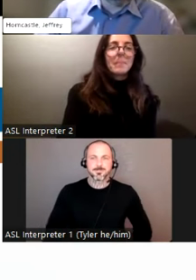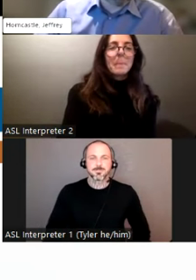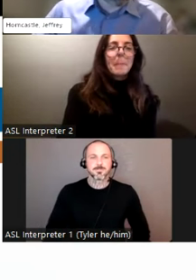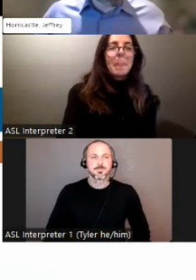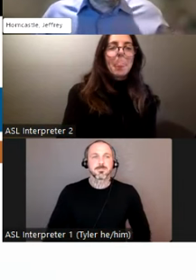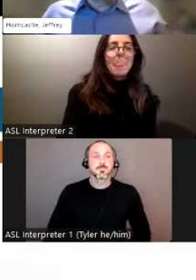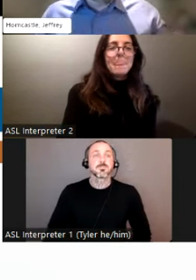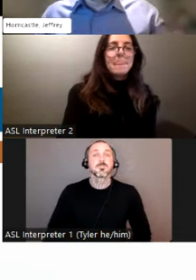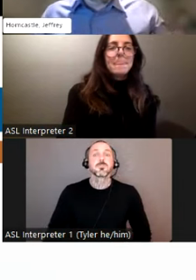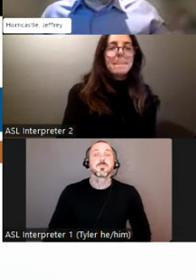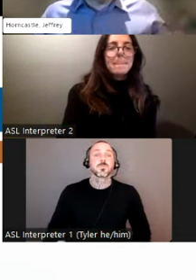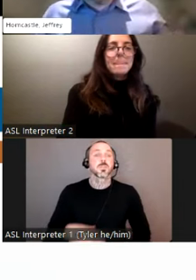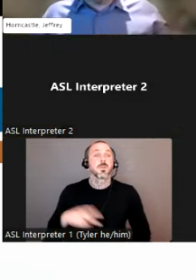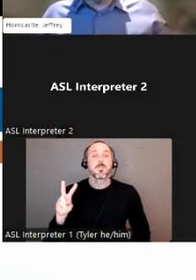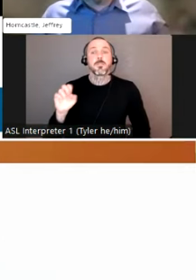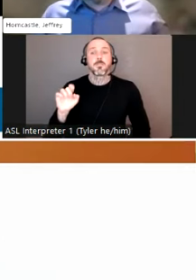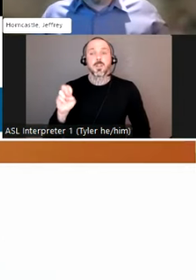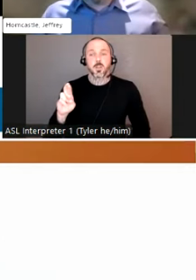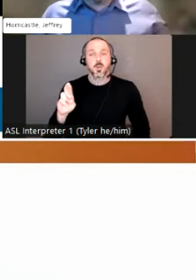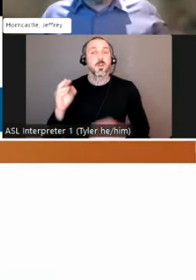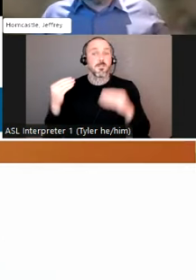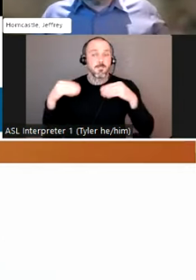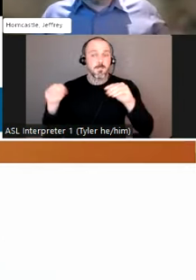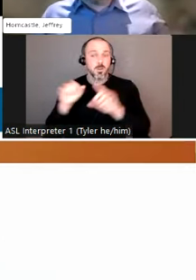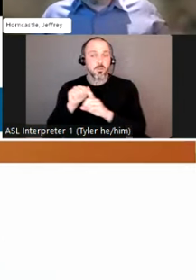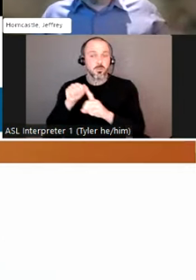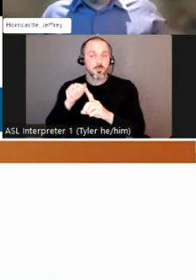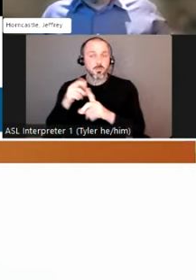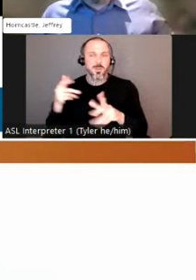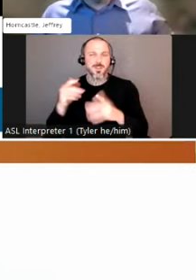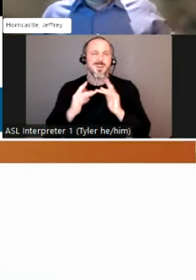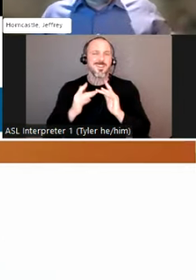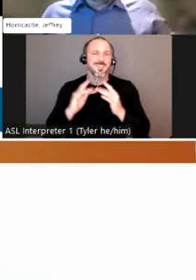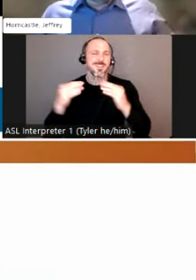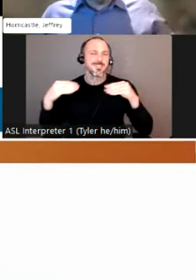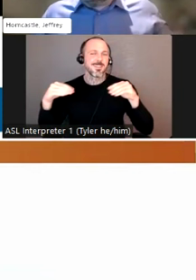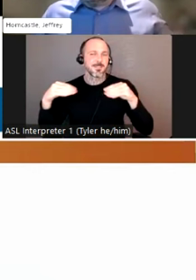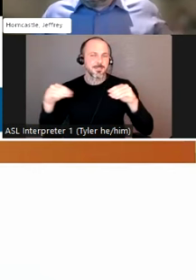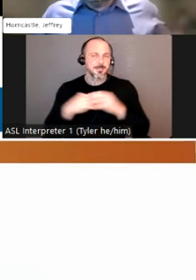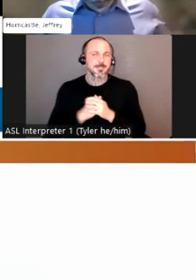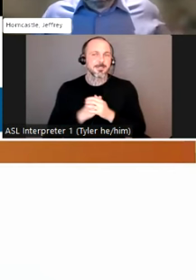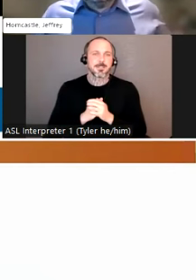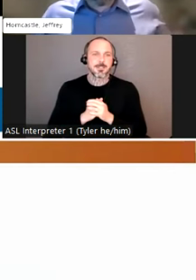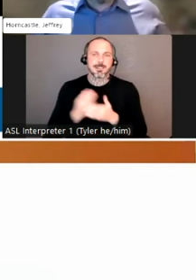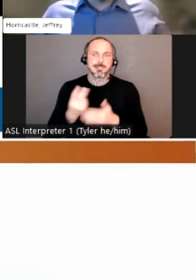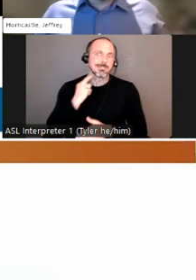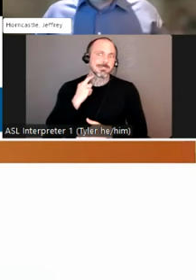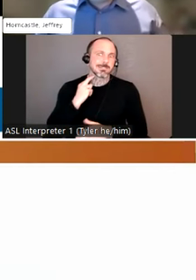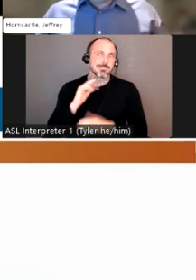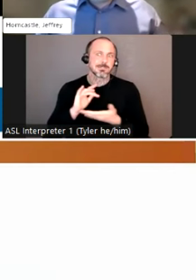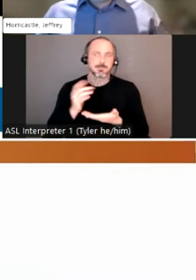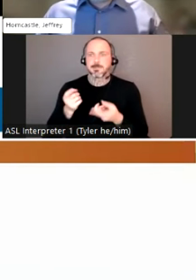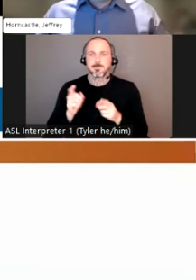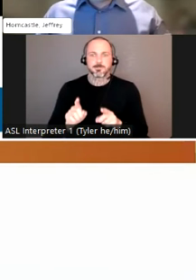Vendor fraud is actually when a victim is sending or selling items online or on social media marketplace.